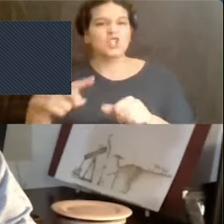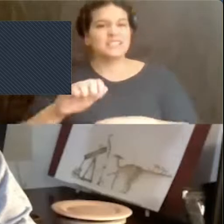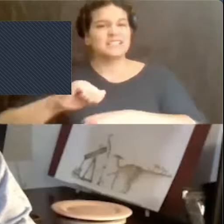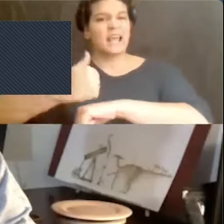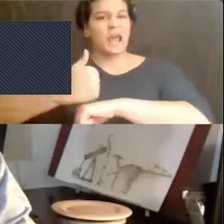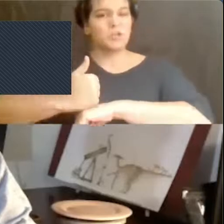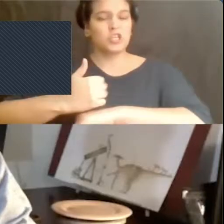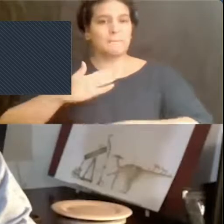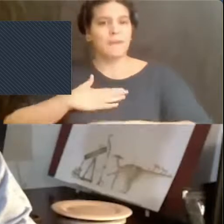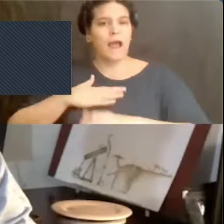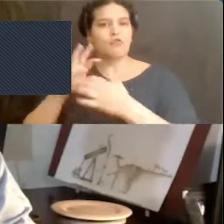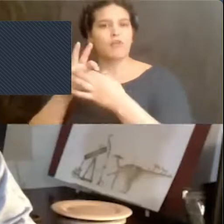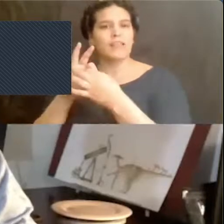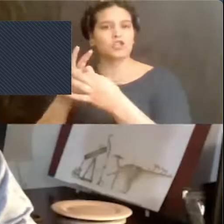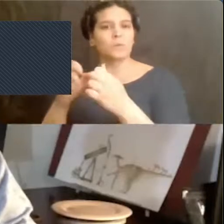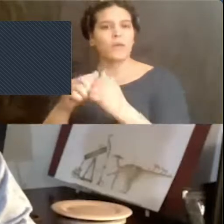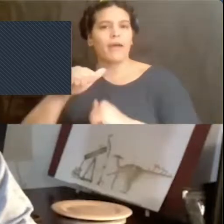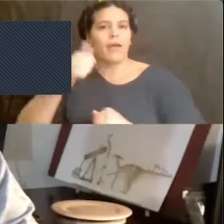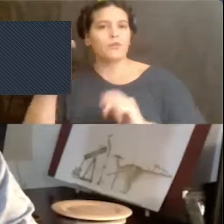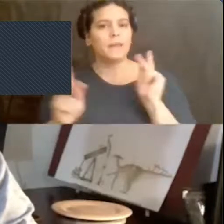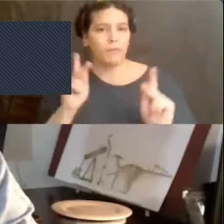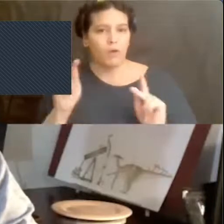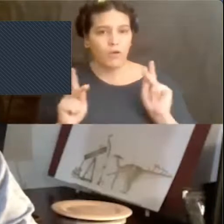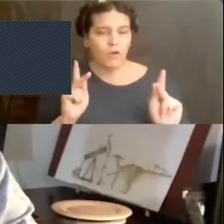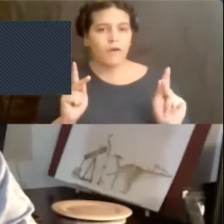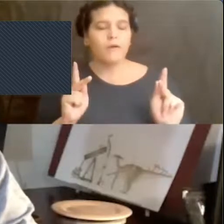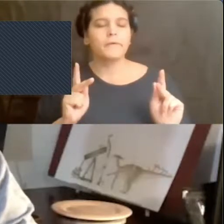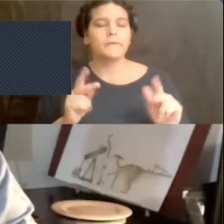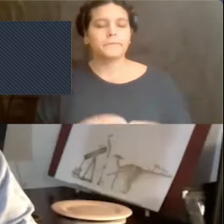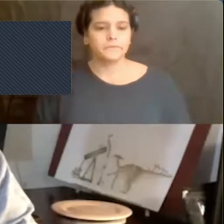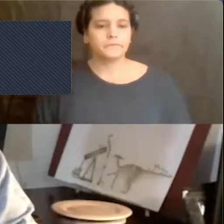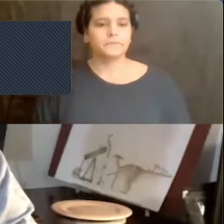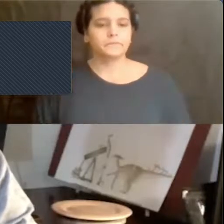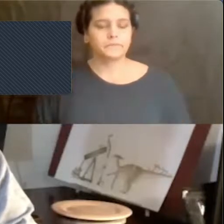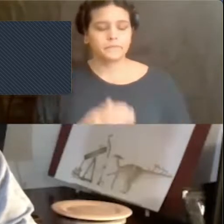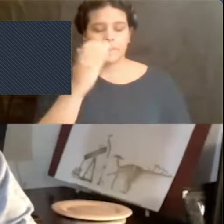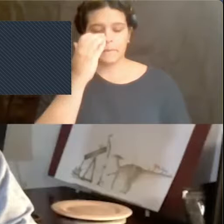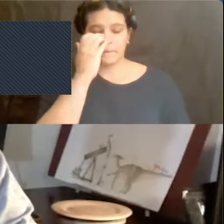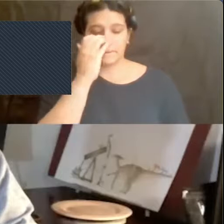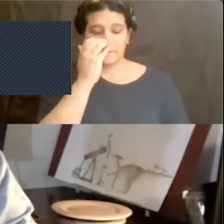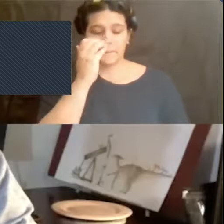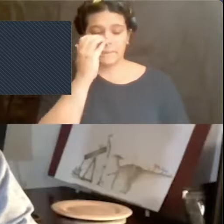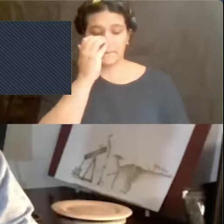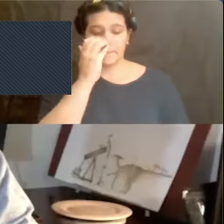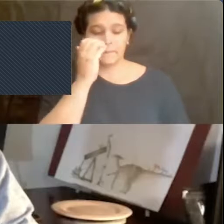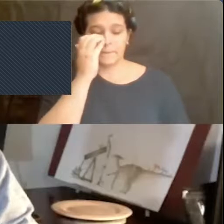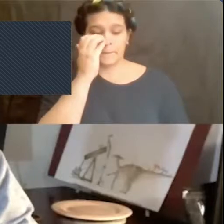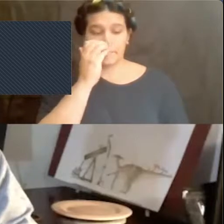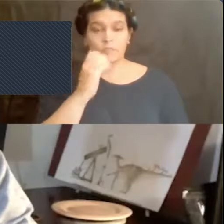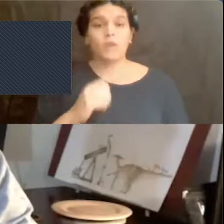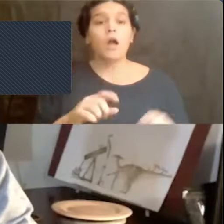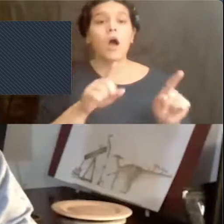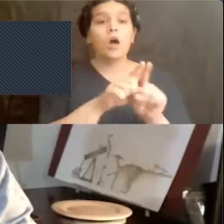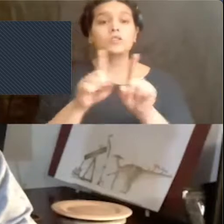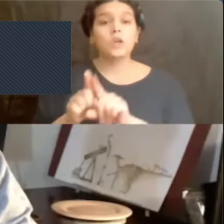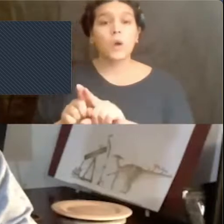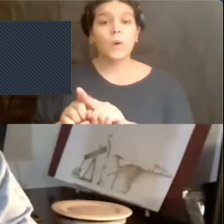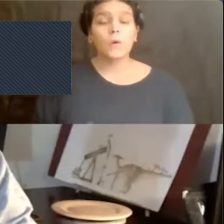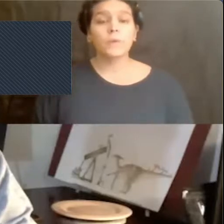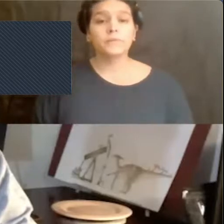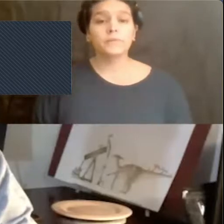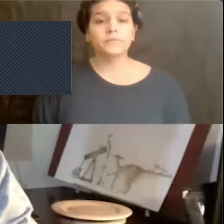that relationship to other people. I'll also